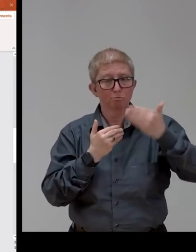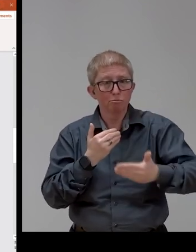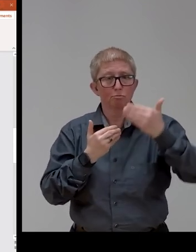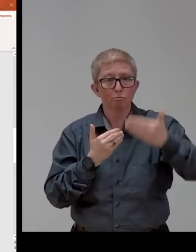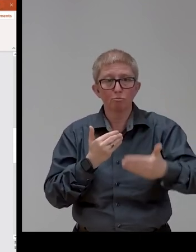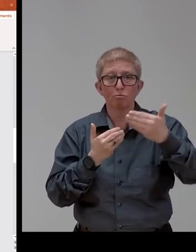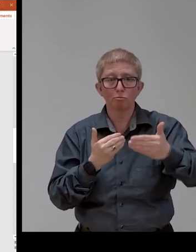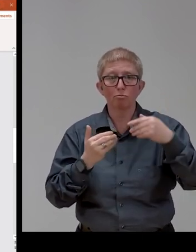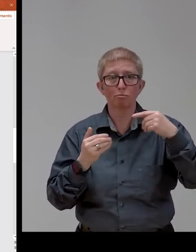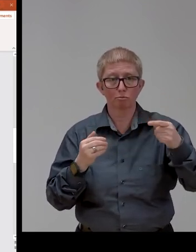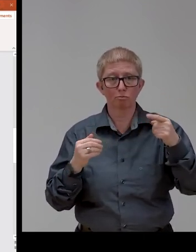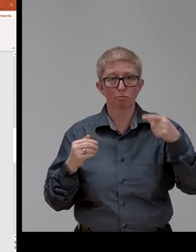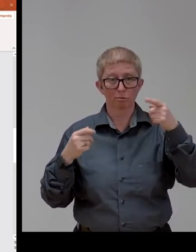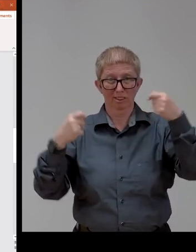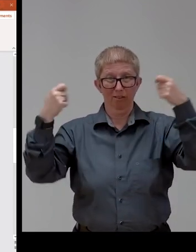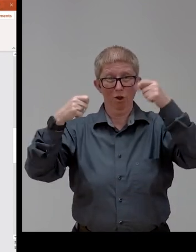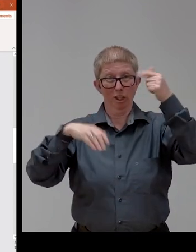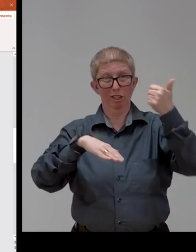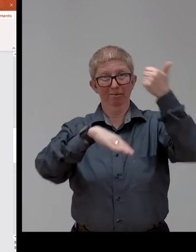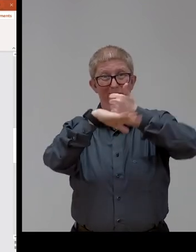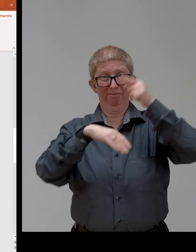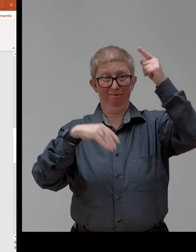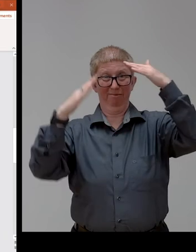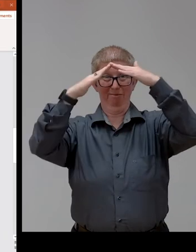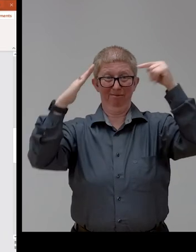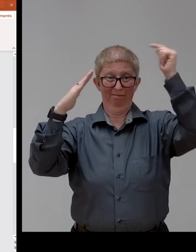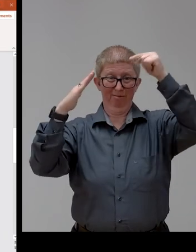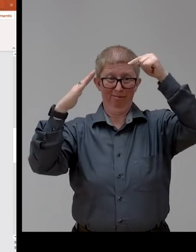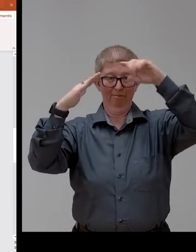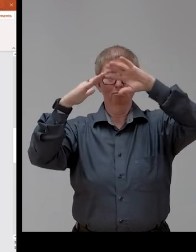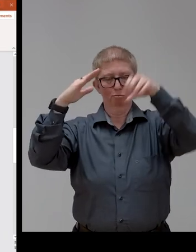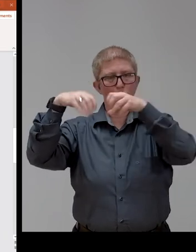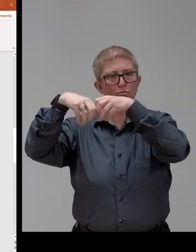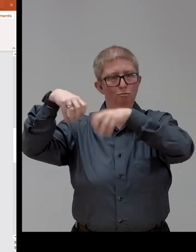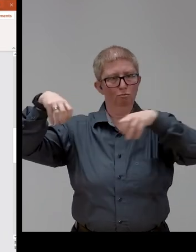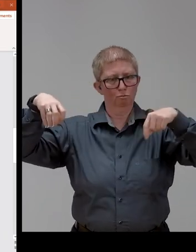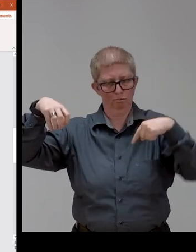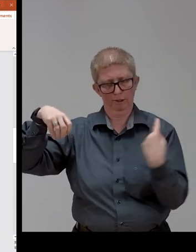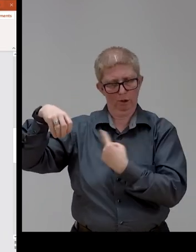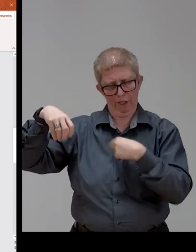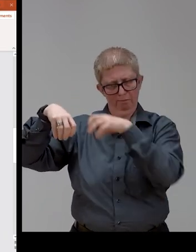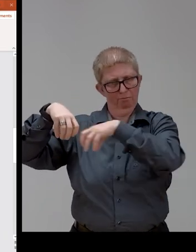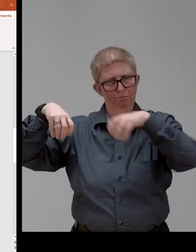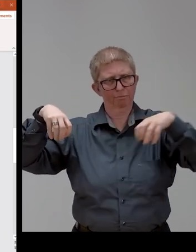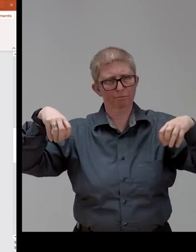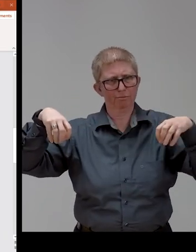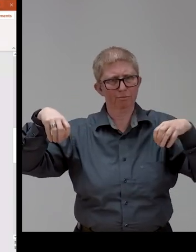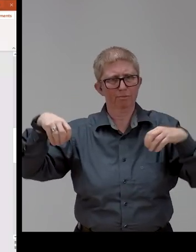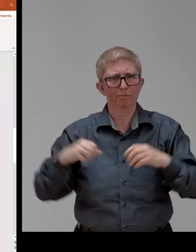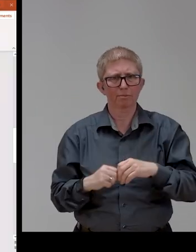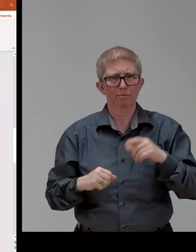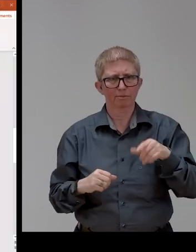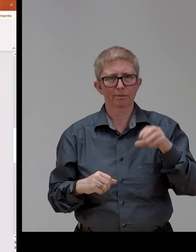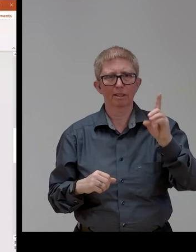of like-minded practitioners led by the wonderful Delphine. So as part of our